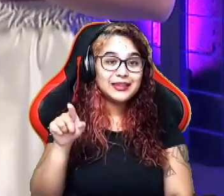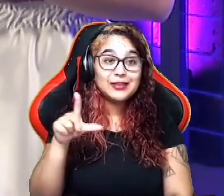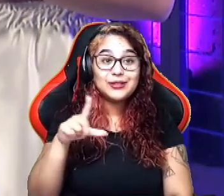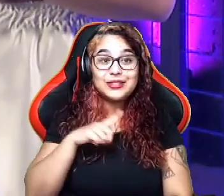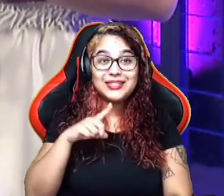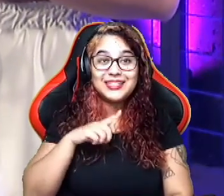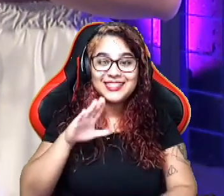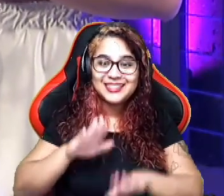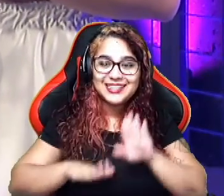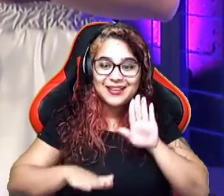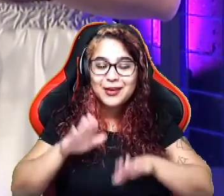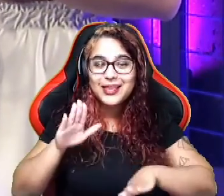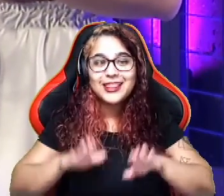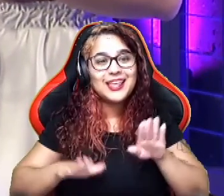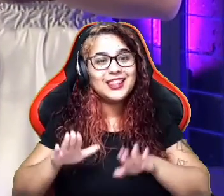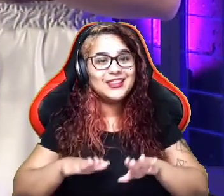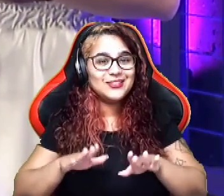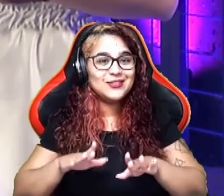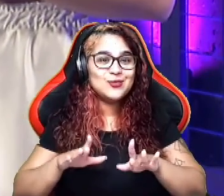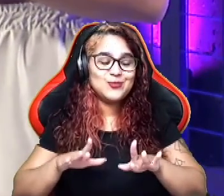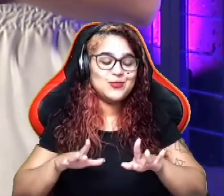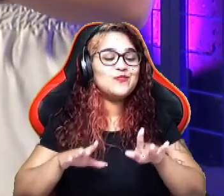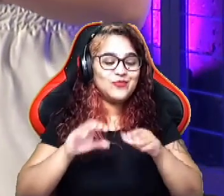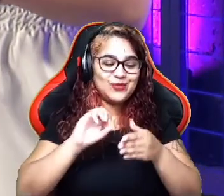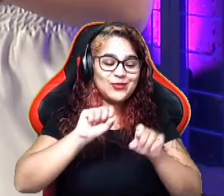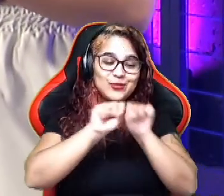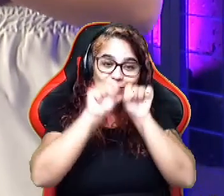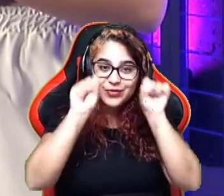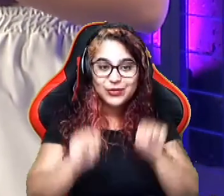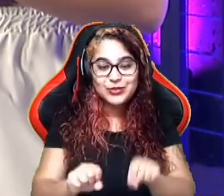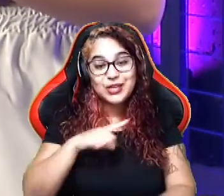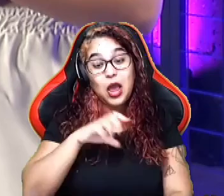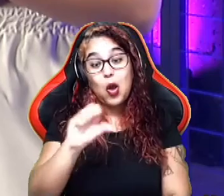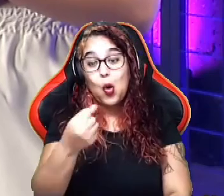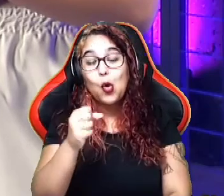were. Depending on the computer line, you had